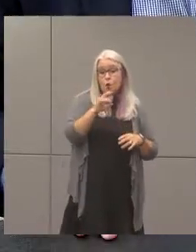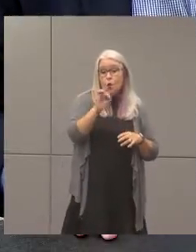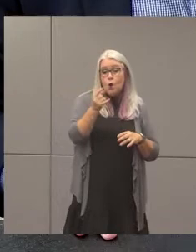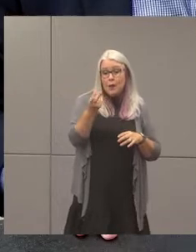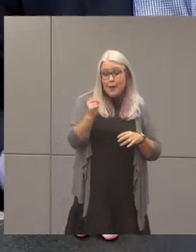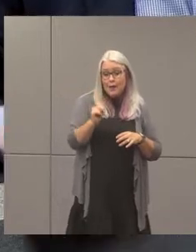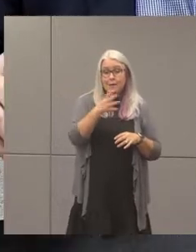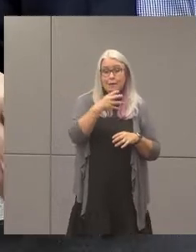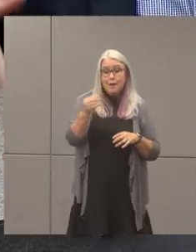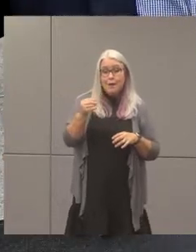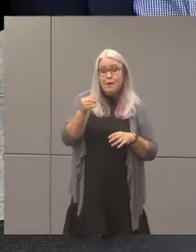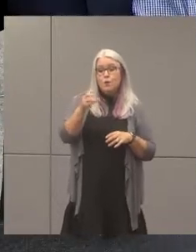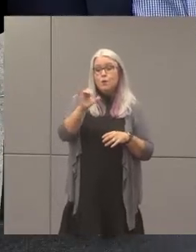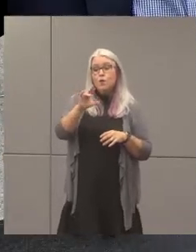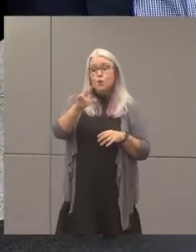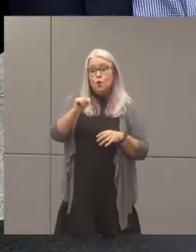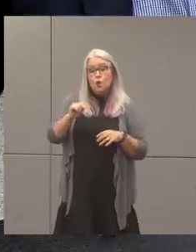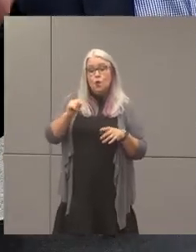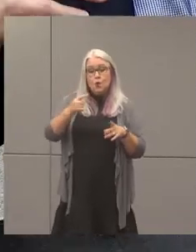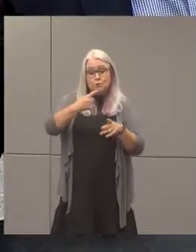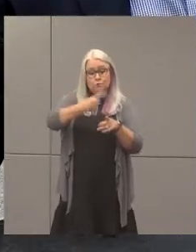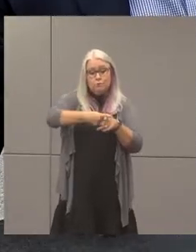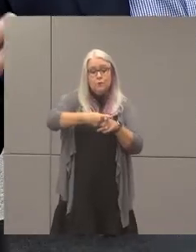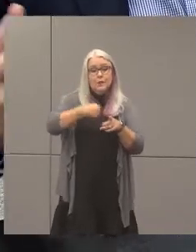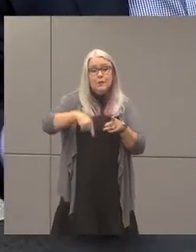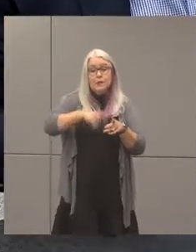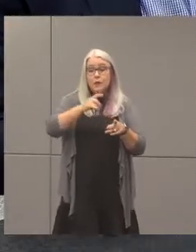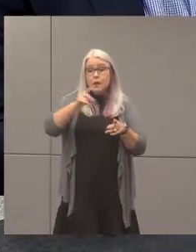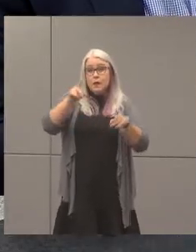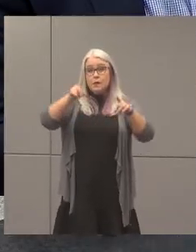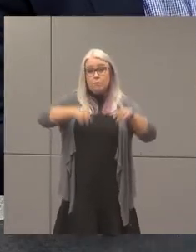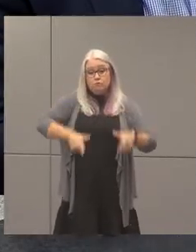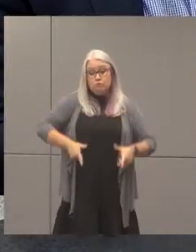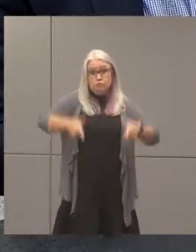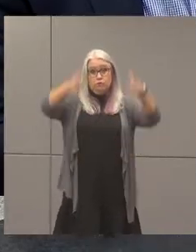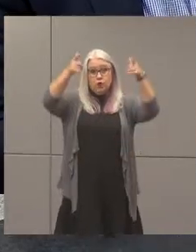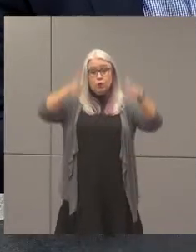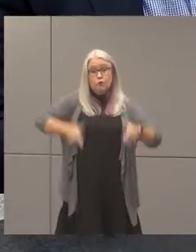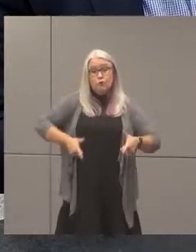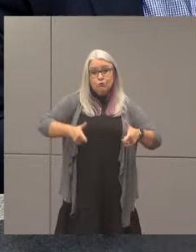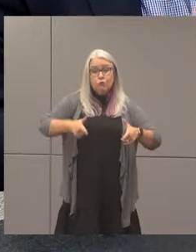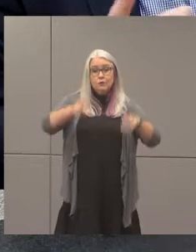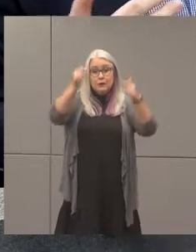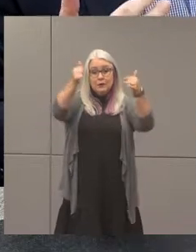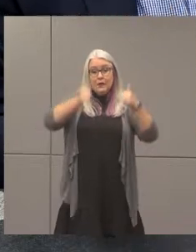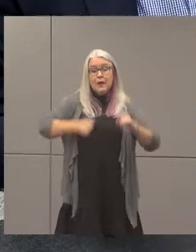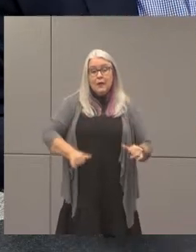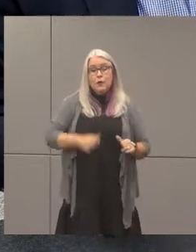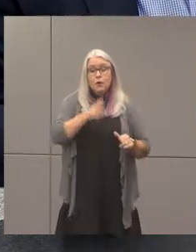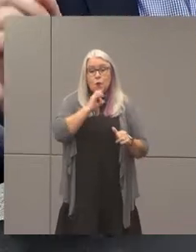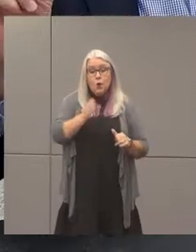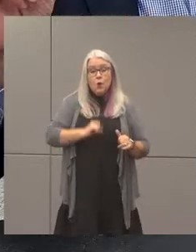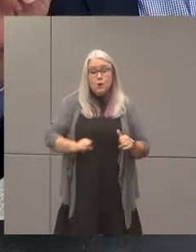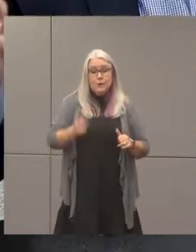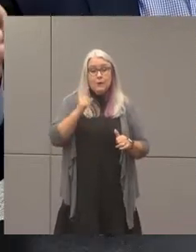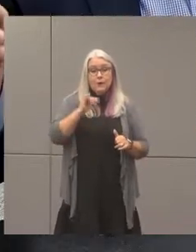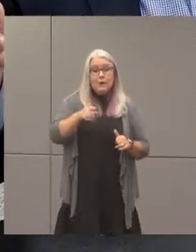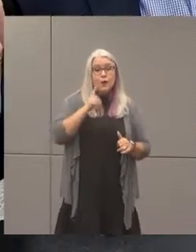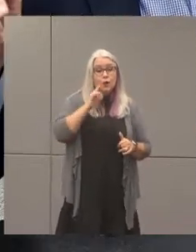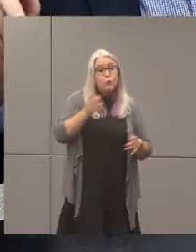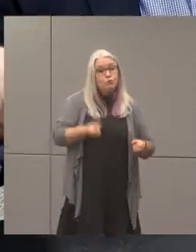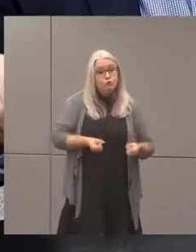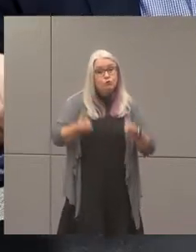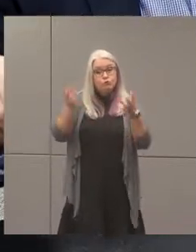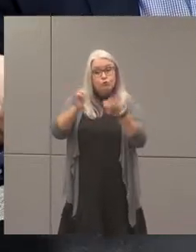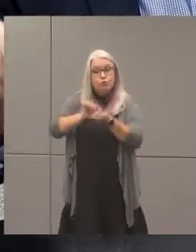and Court Street, where it's a vertical sign, which does have the old italicized logo. Signs by Craney is going to remove those